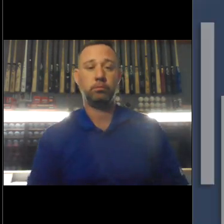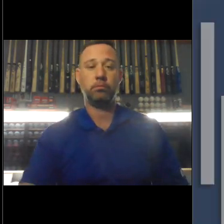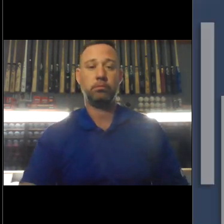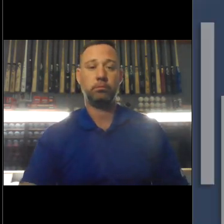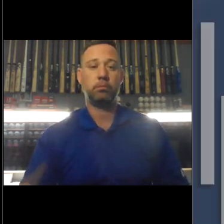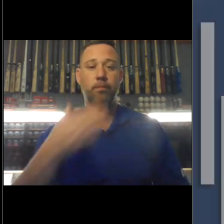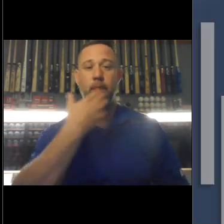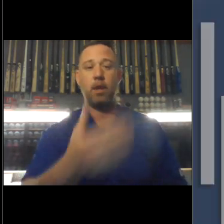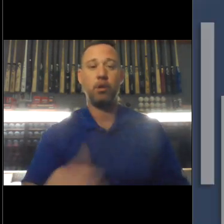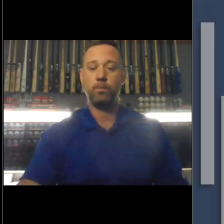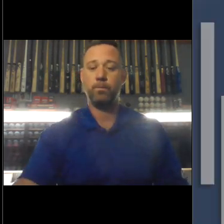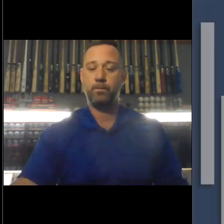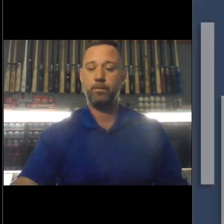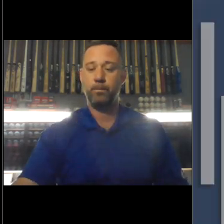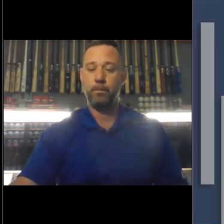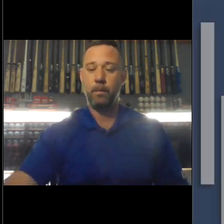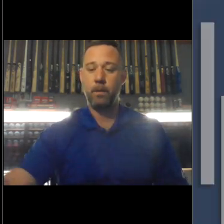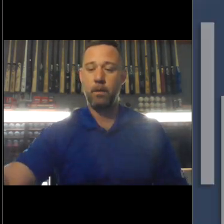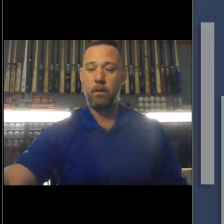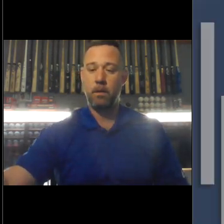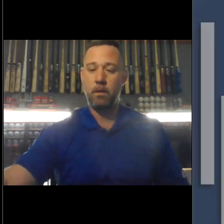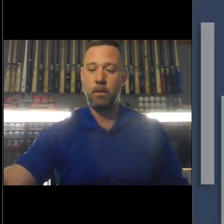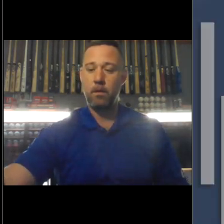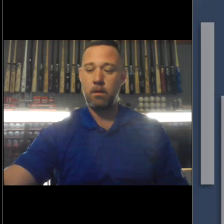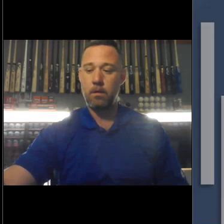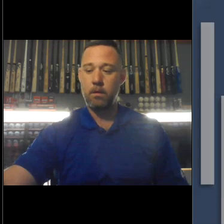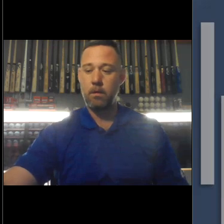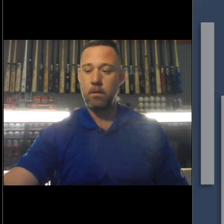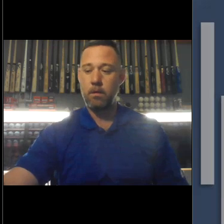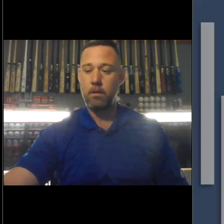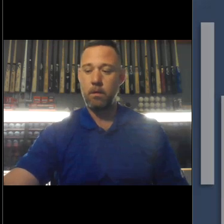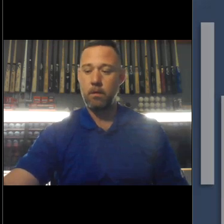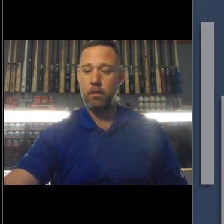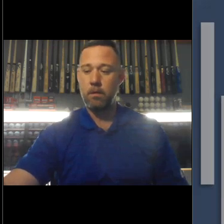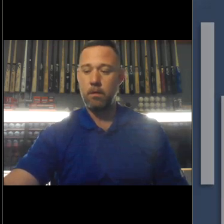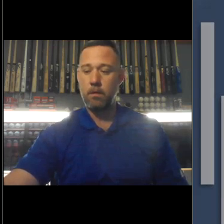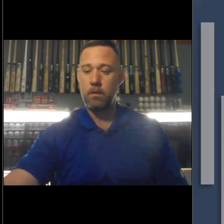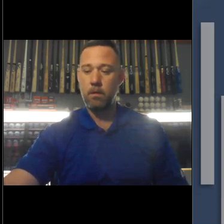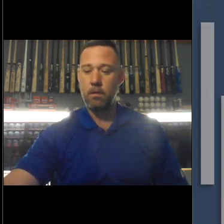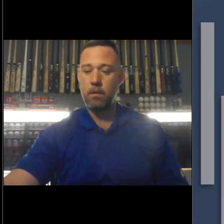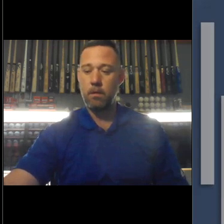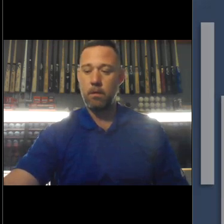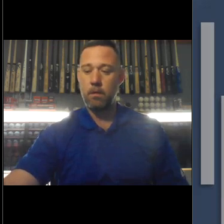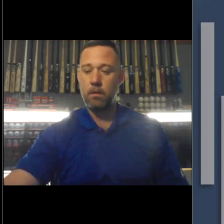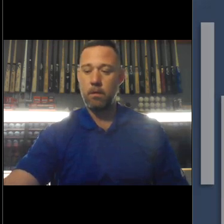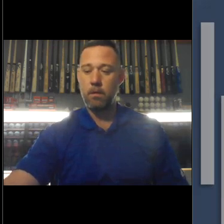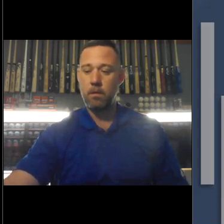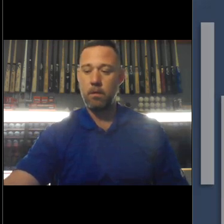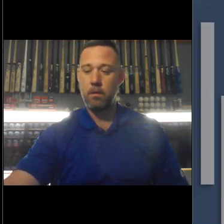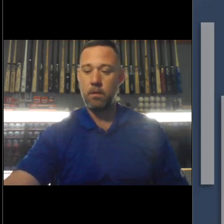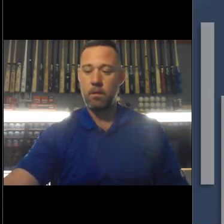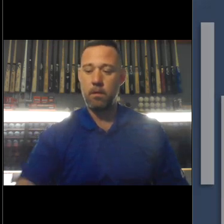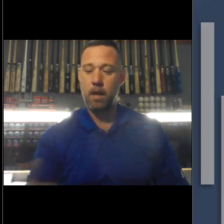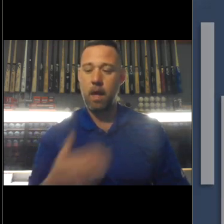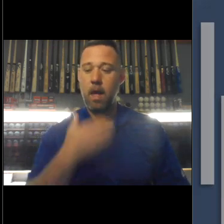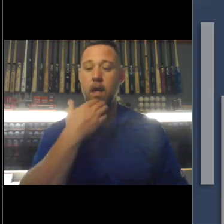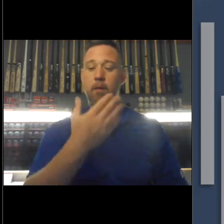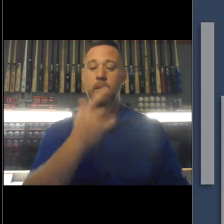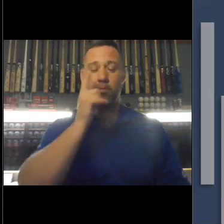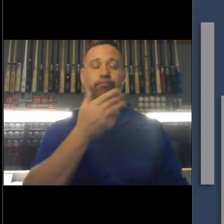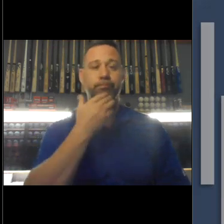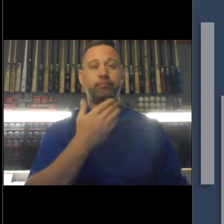Thank you so much, and congratulations on your prestigious awards. We're proud to be your partner. I kept hearing